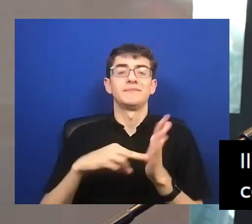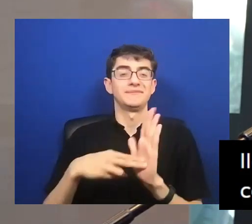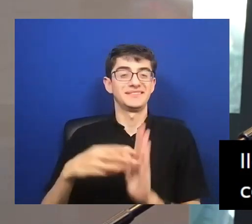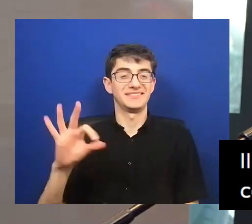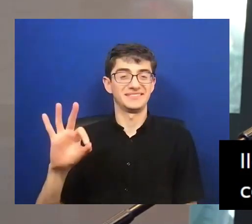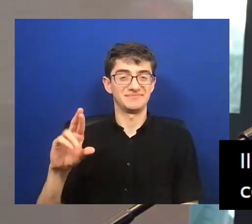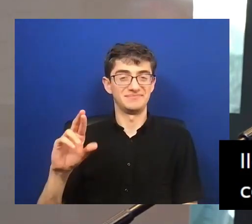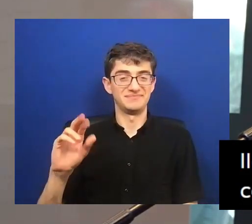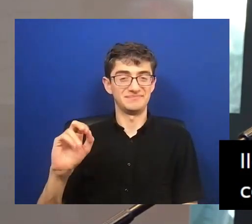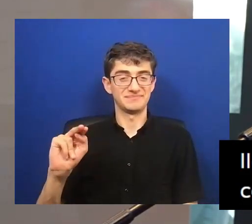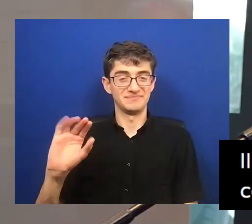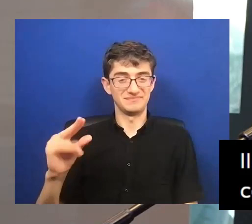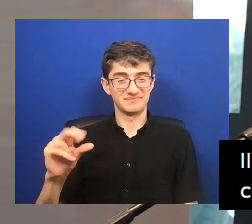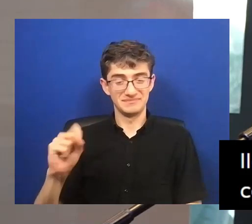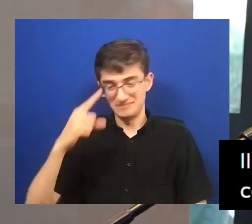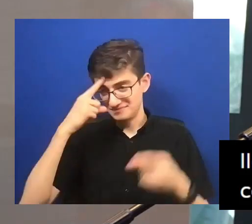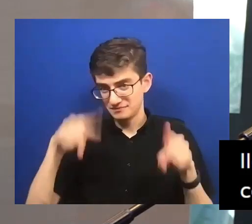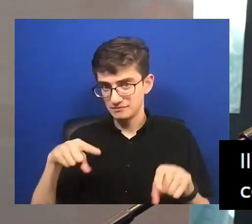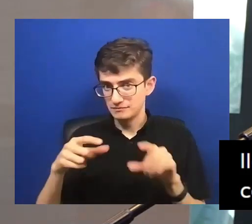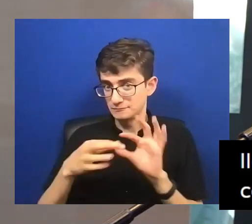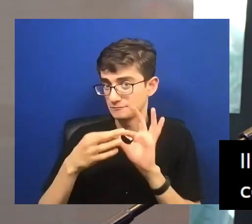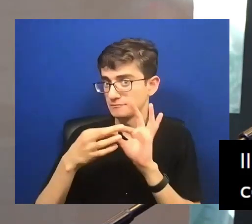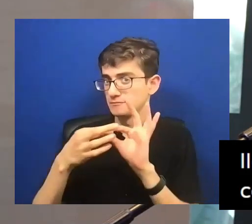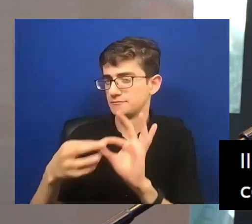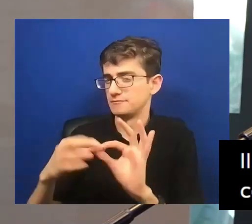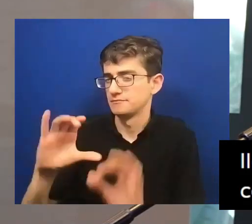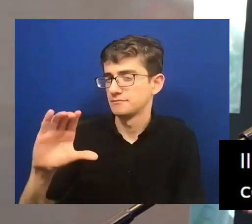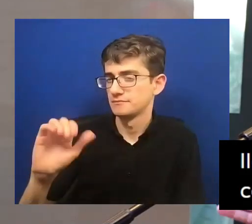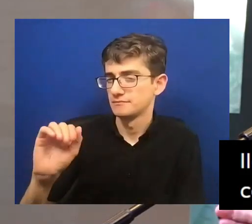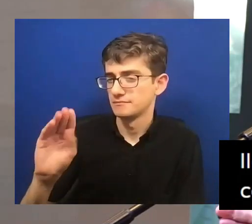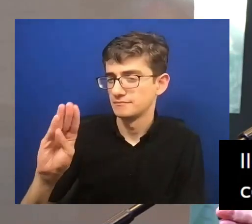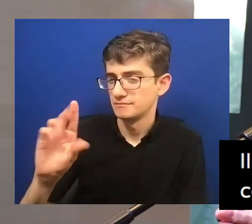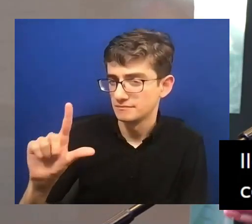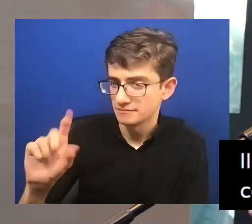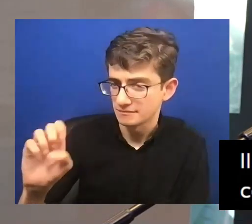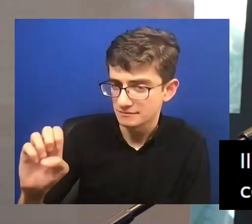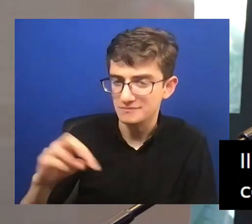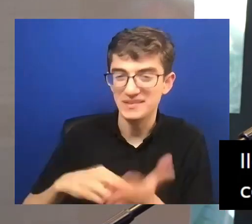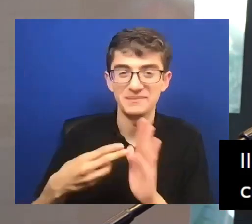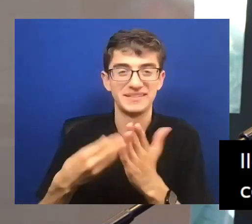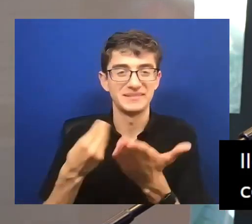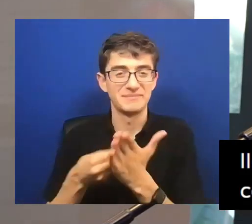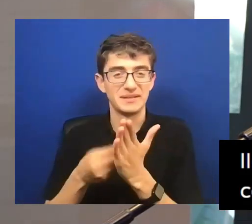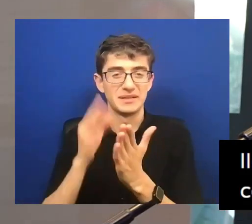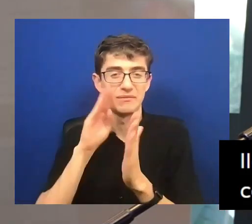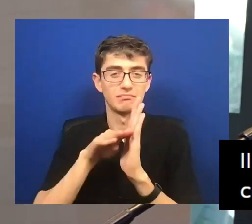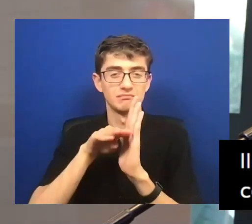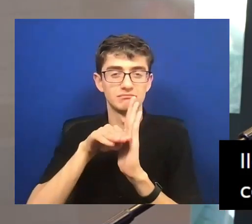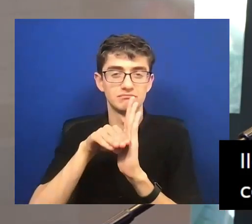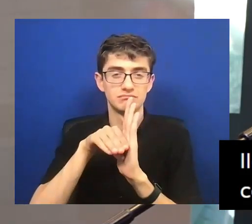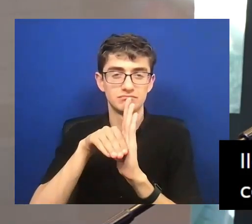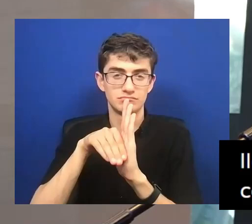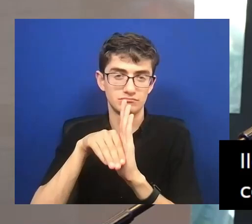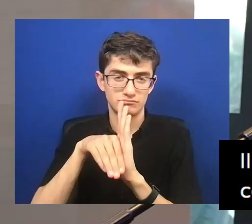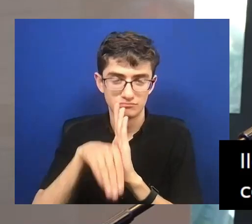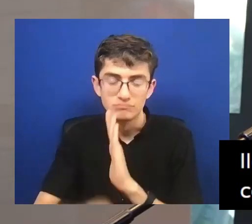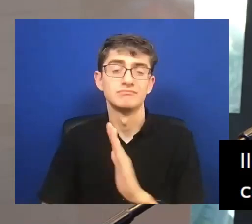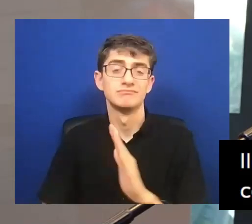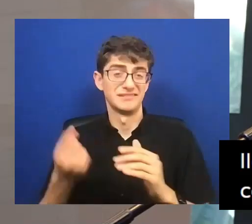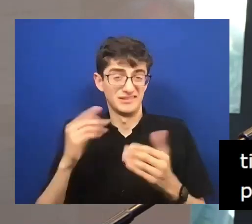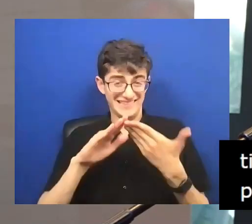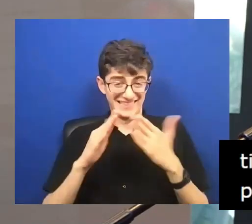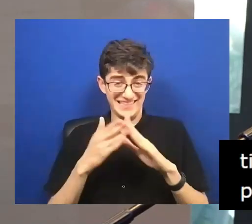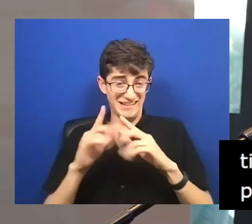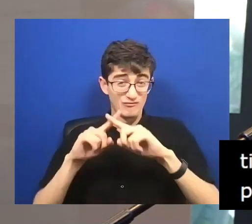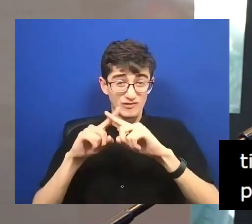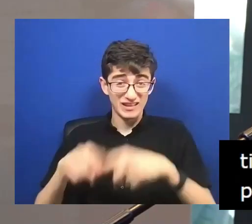to the cable, that's not going to go too well in terms of the money. The city relies on it, Manhattan Neighborhood Network, and the other public